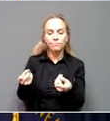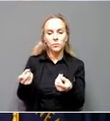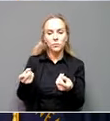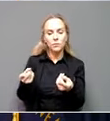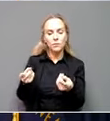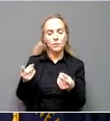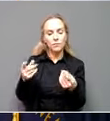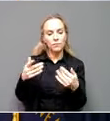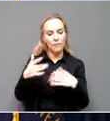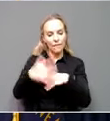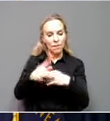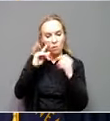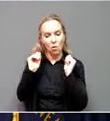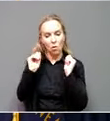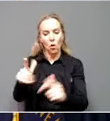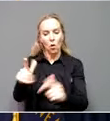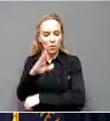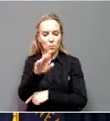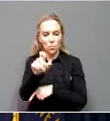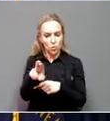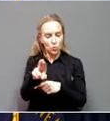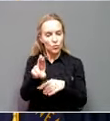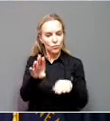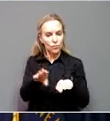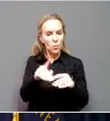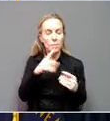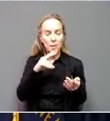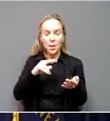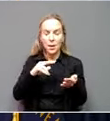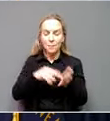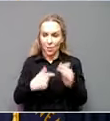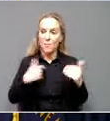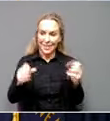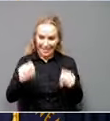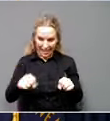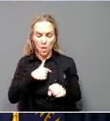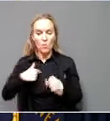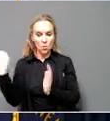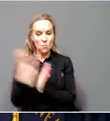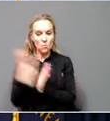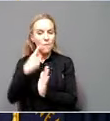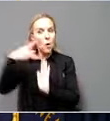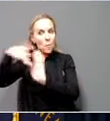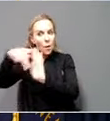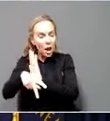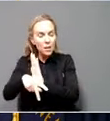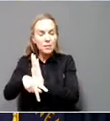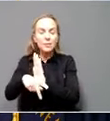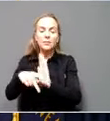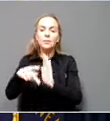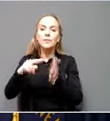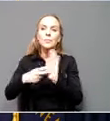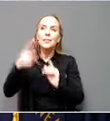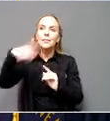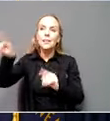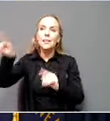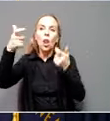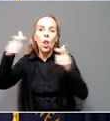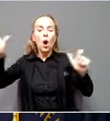up on a policy level doesn't mean it doesn't take a little bit of time, especially for large national organizations that are in